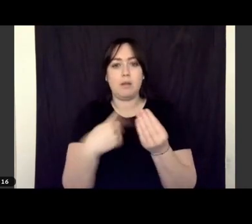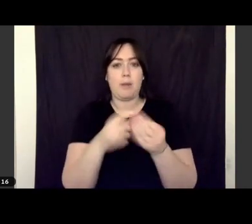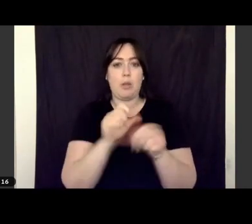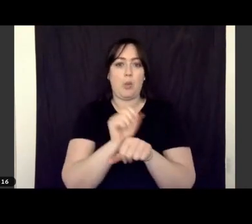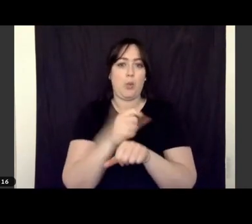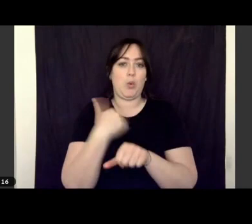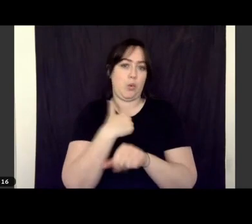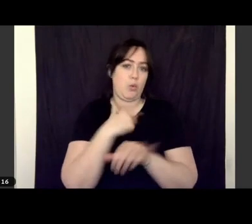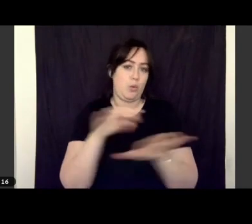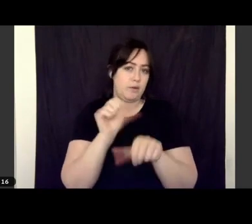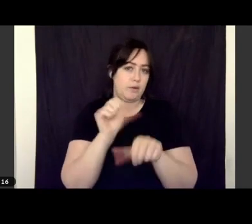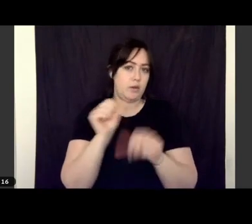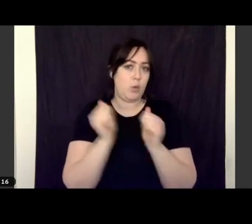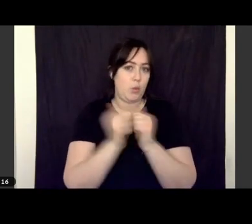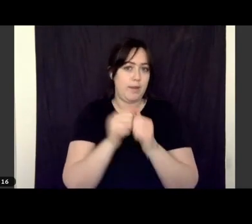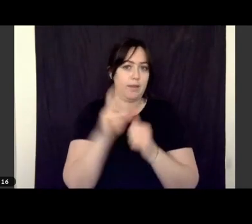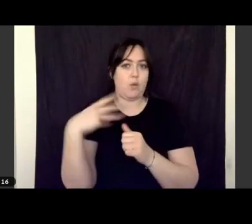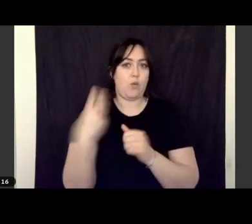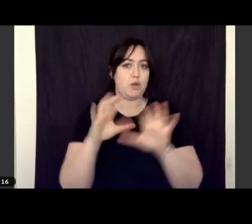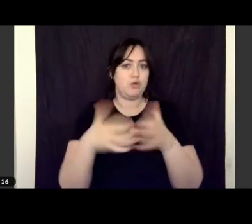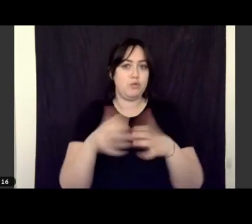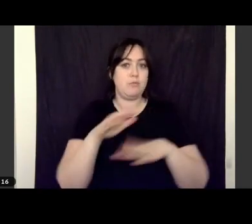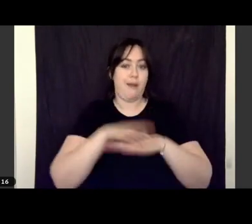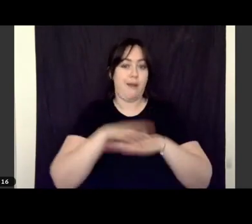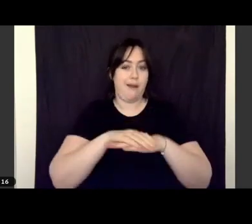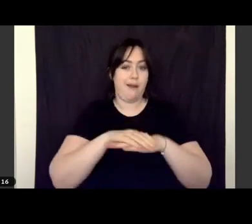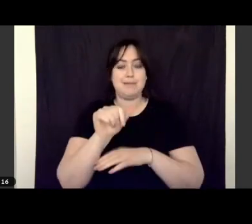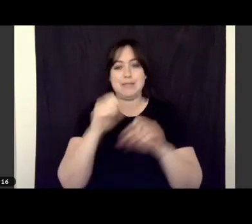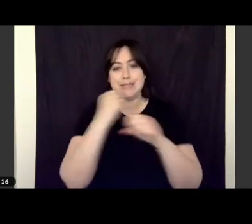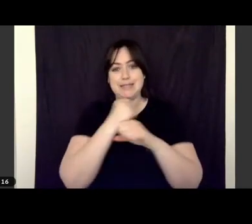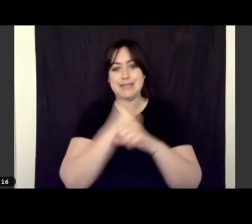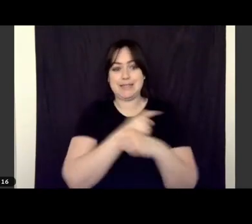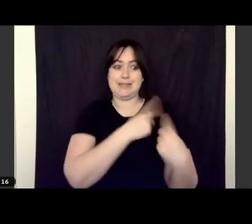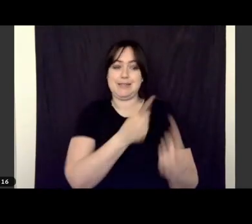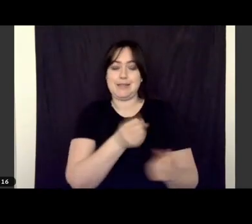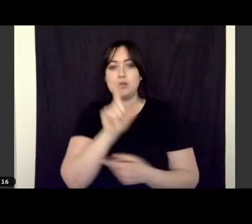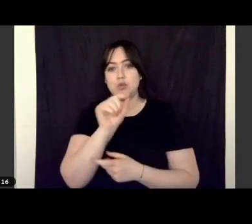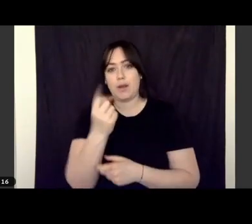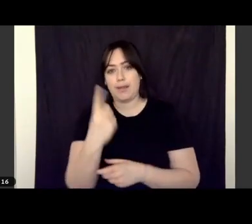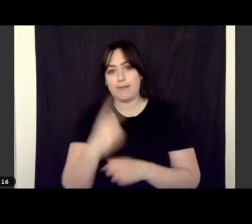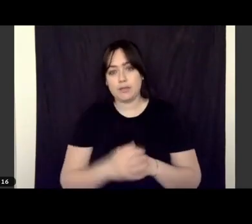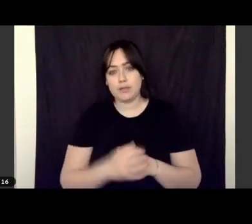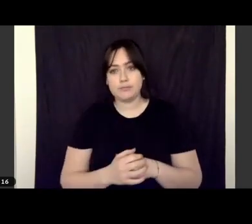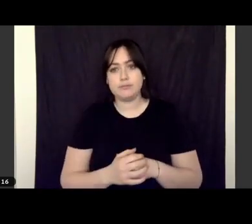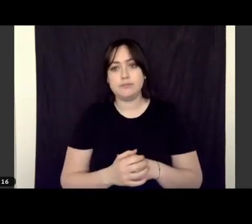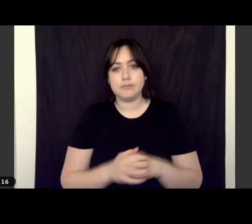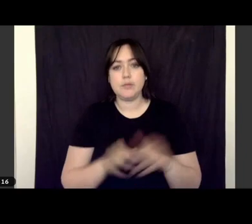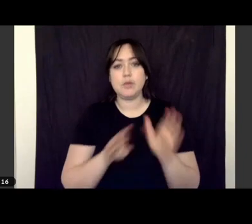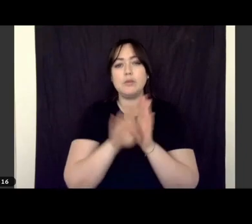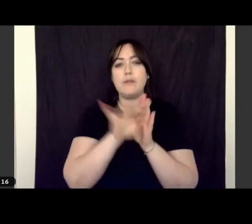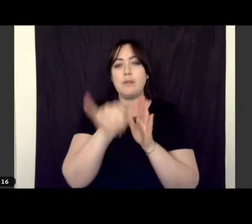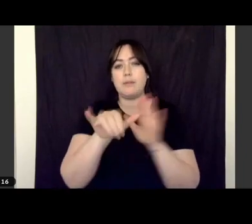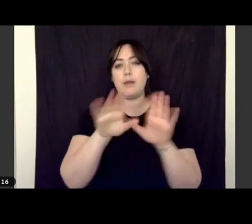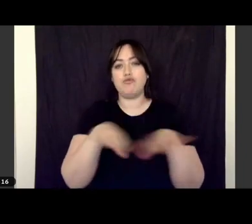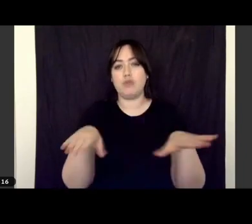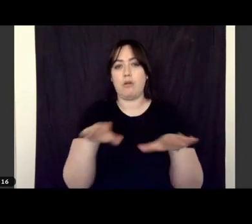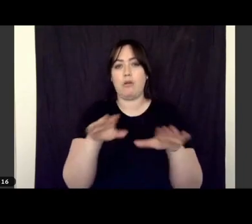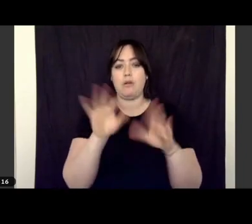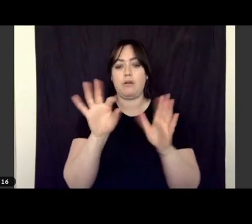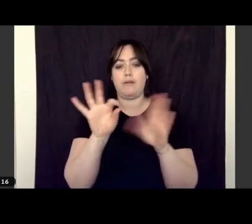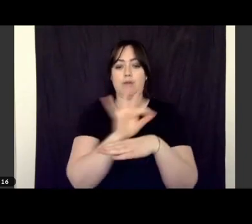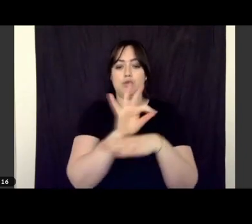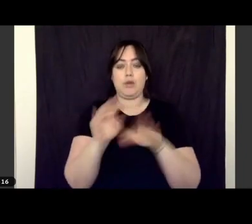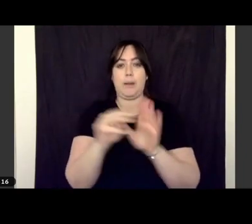the Washington Group on Disability Statistics since 2011 to develop the child functioning module. As